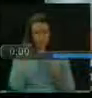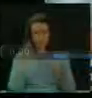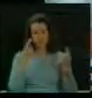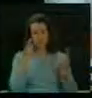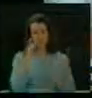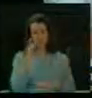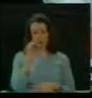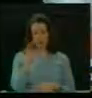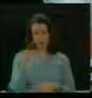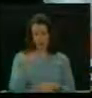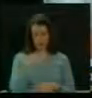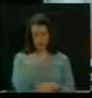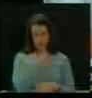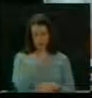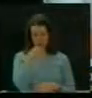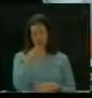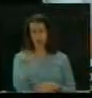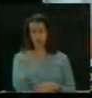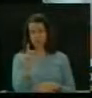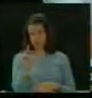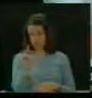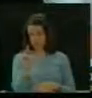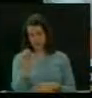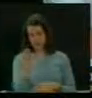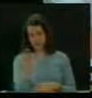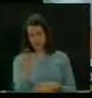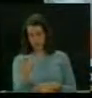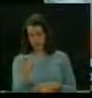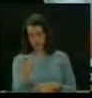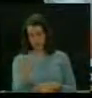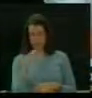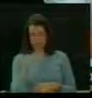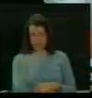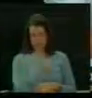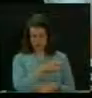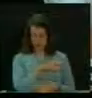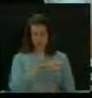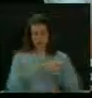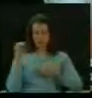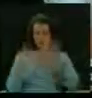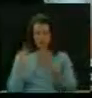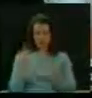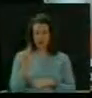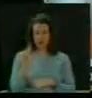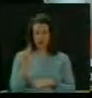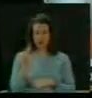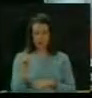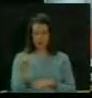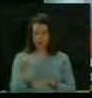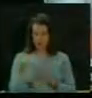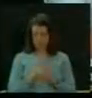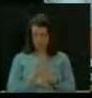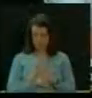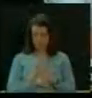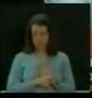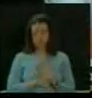of the Commission of Knox County, Tennessee, instructing the Knox County Ethics Committee to evaluate the Knox County